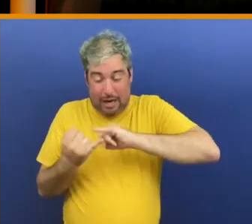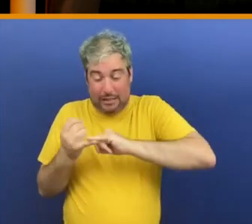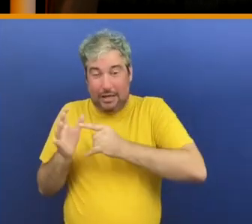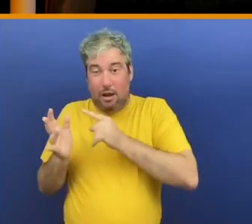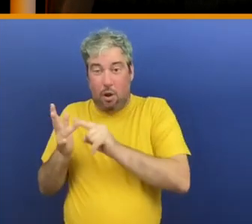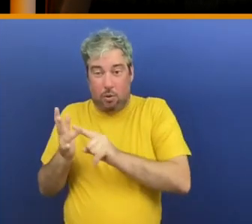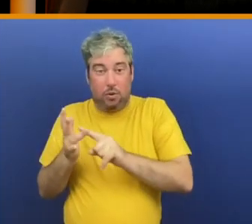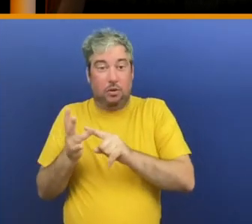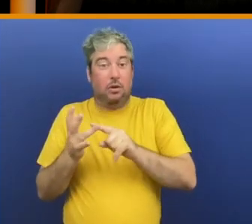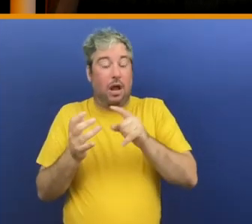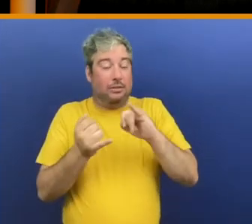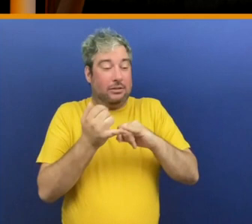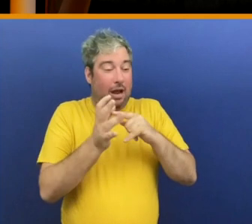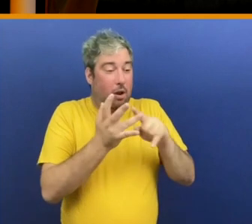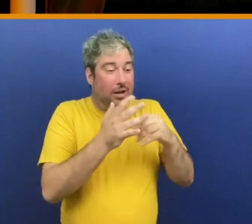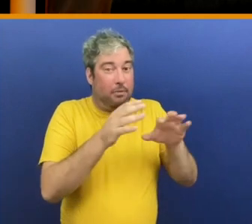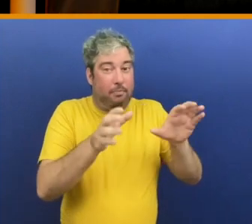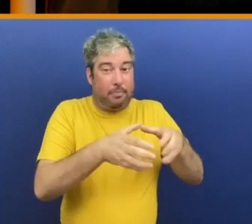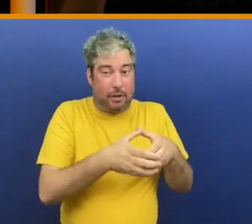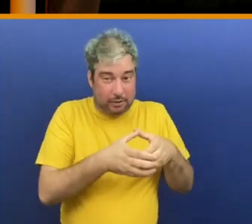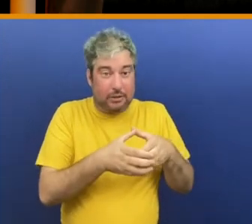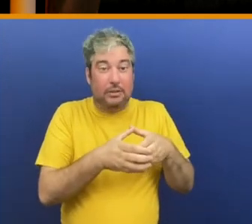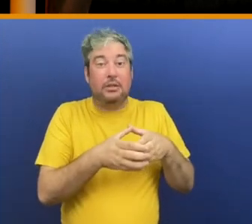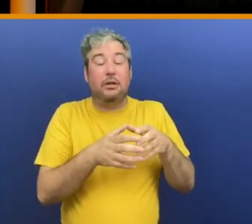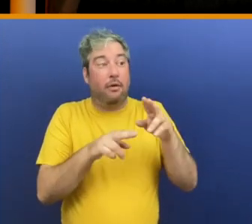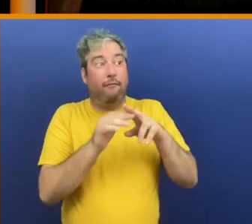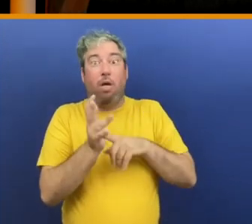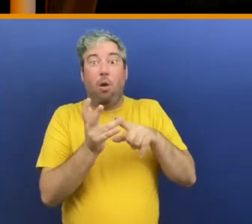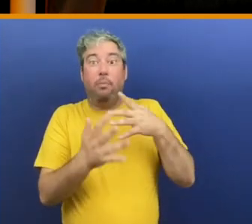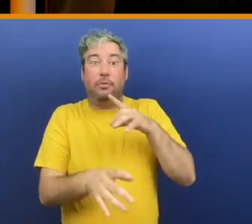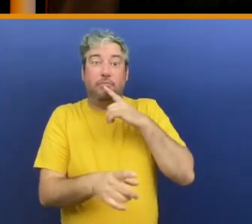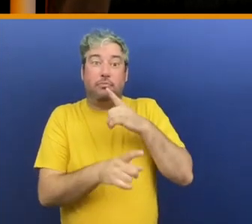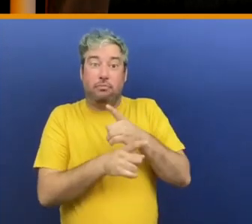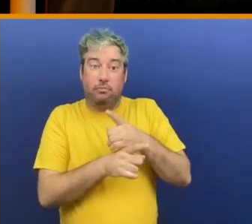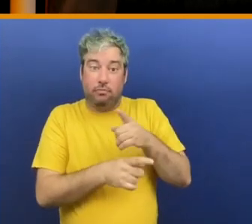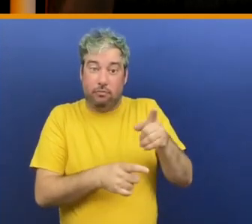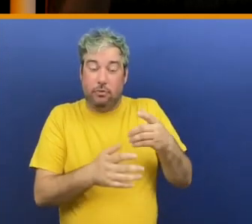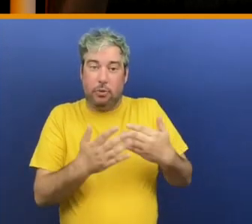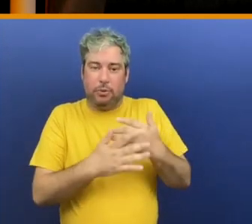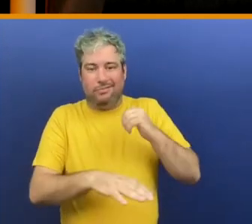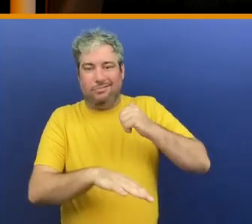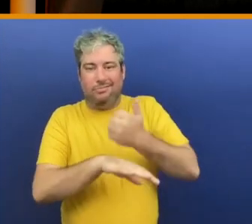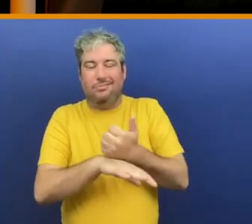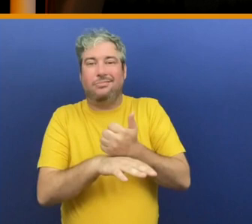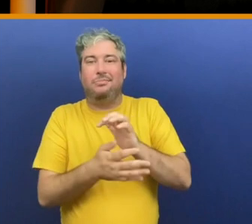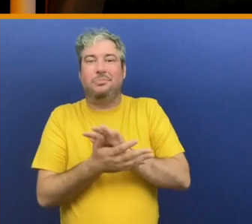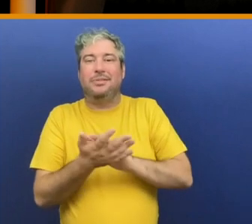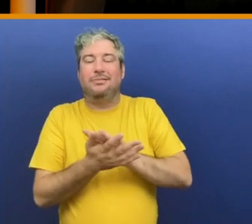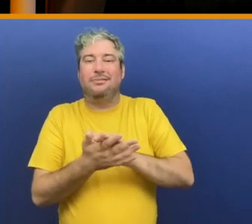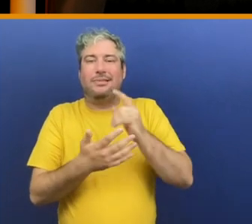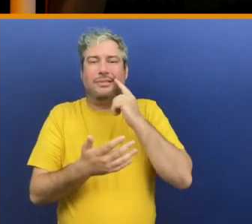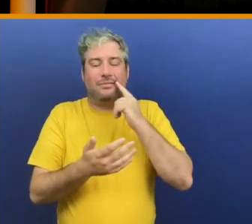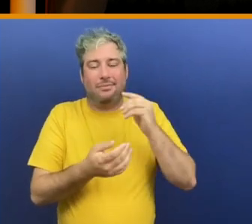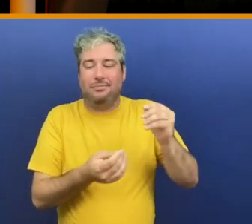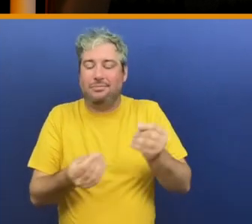there is something in the new setup that means they will be involved in various working groups, I think she said, or